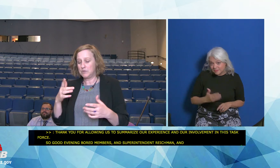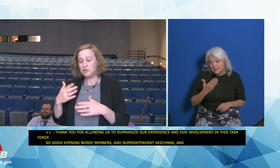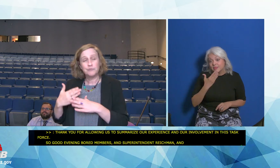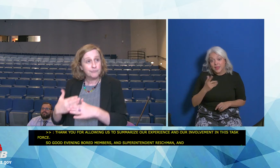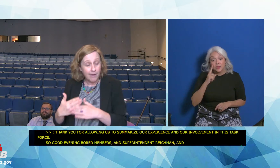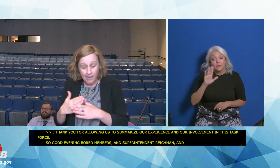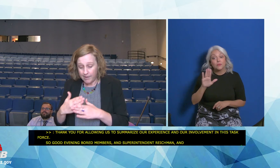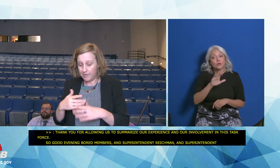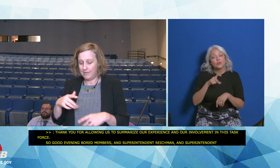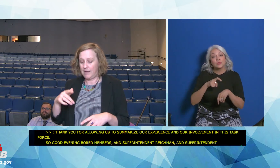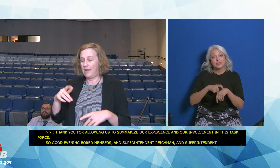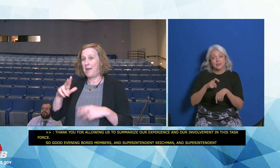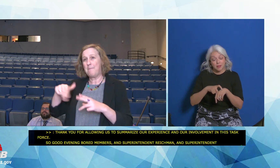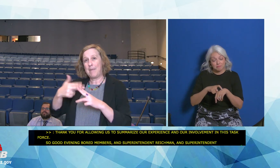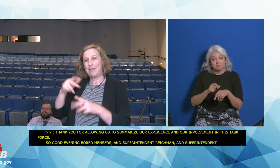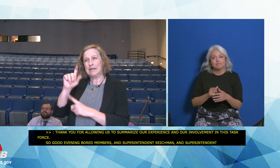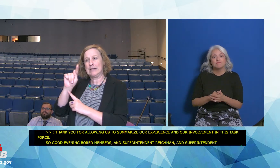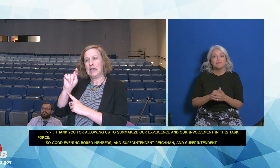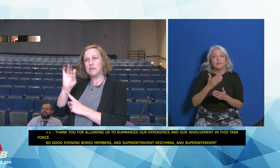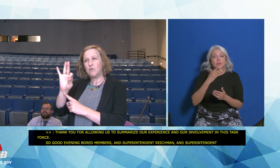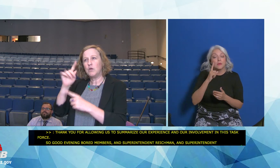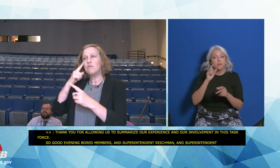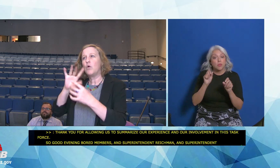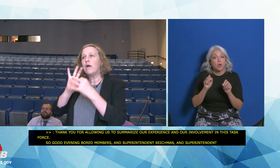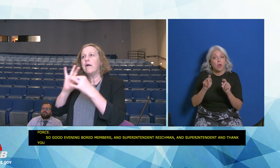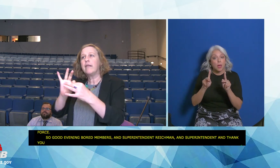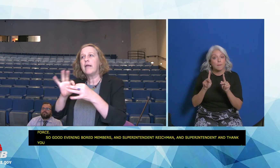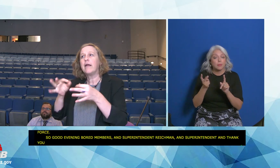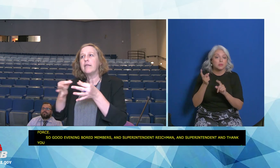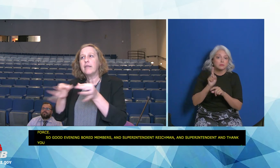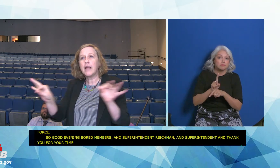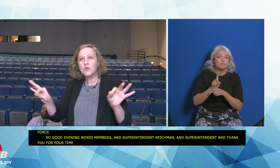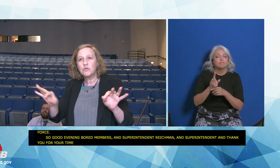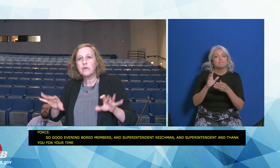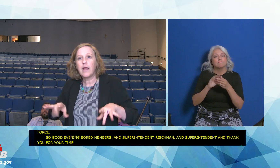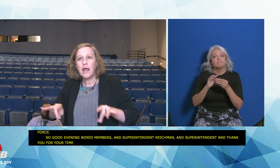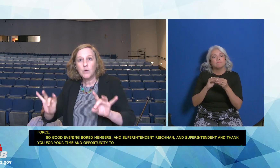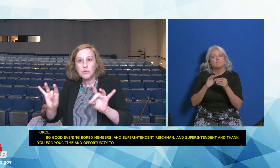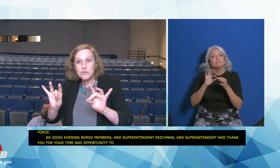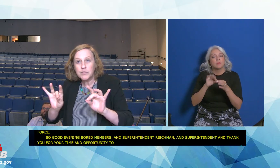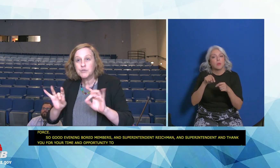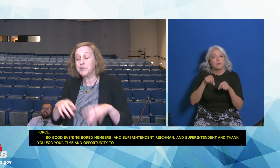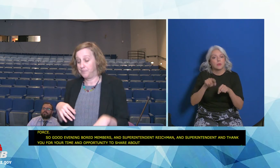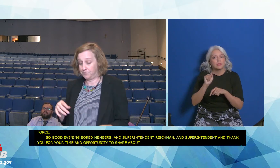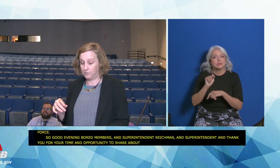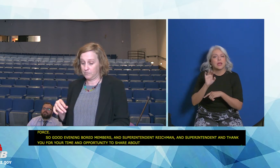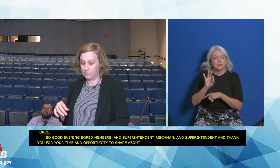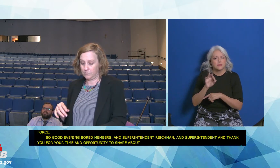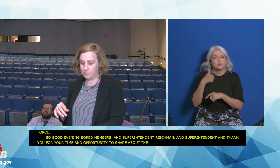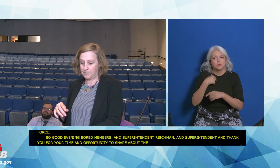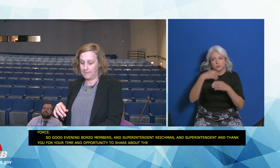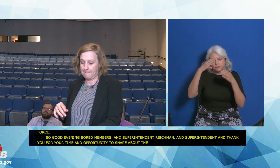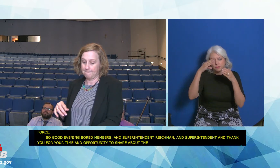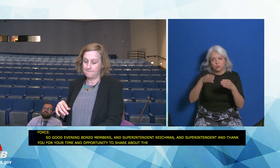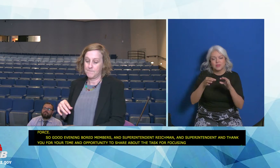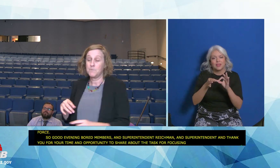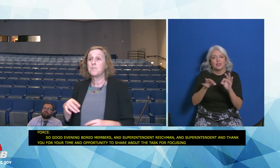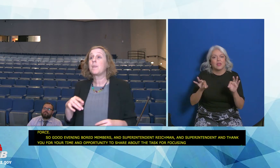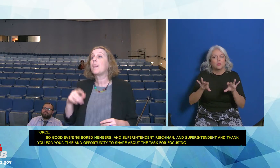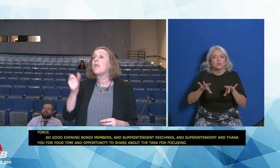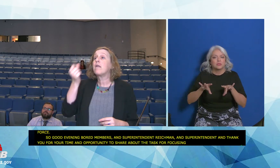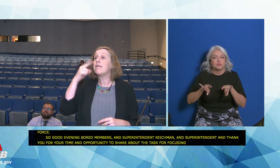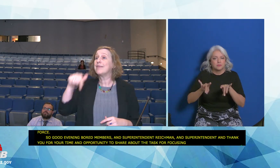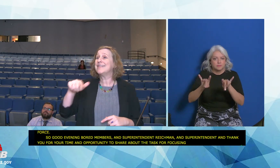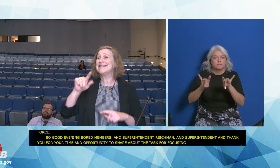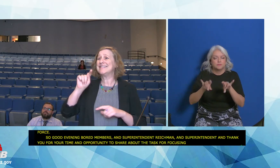Thank you for your time and for the opportunity to share about the task force focusing on language